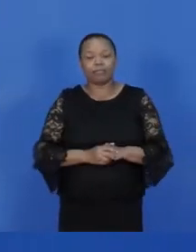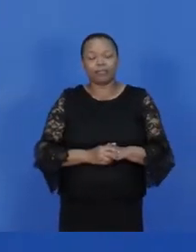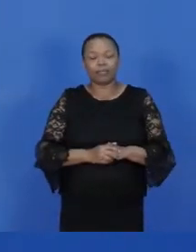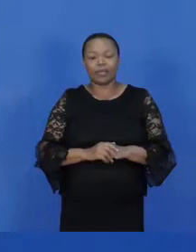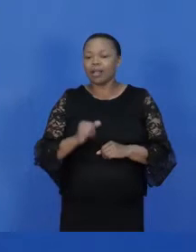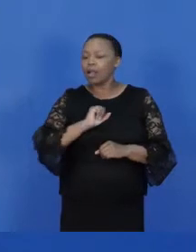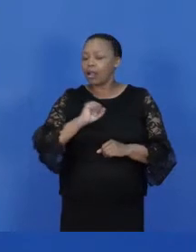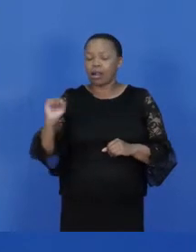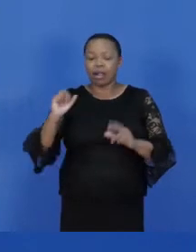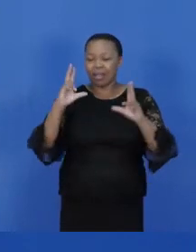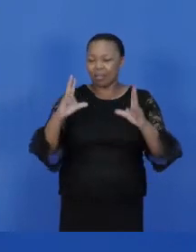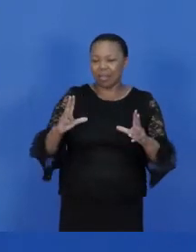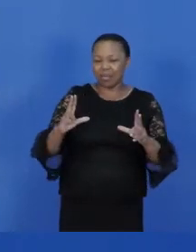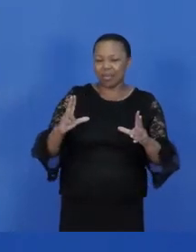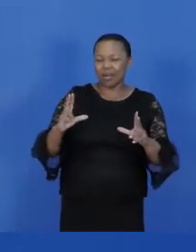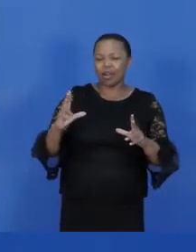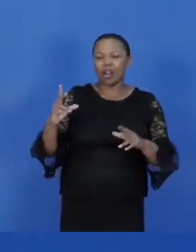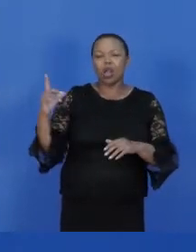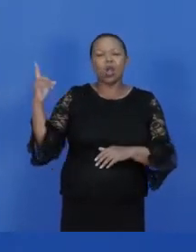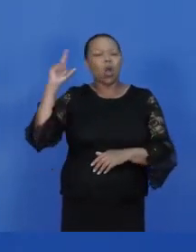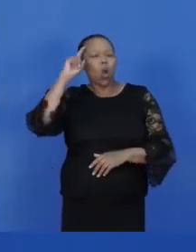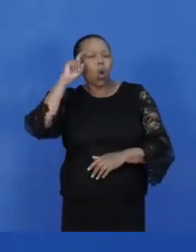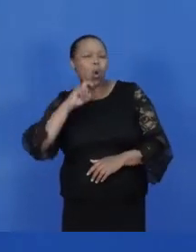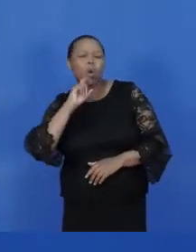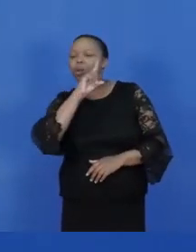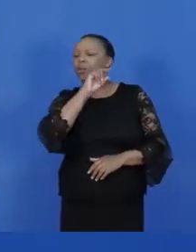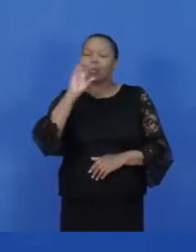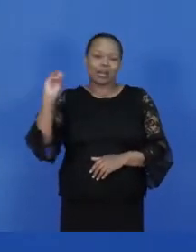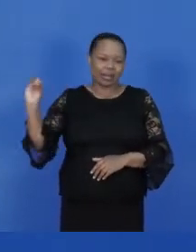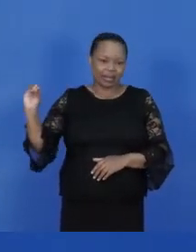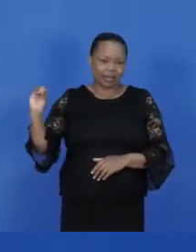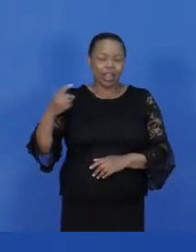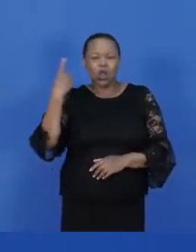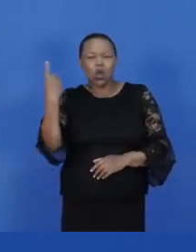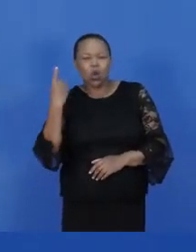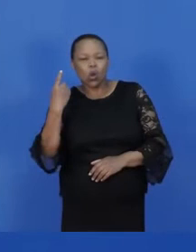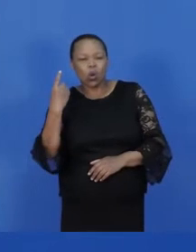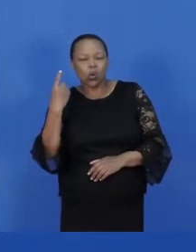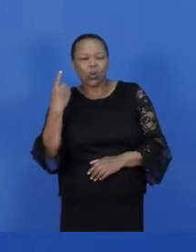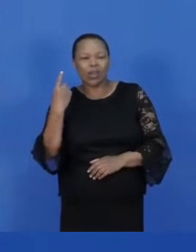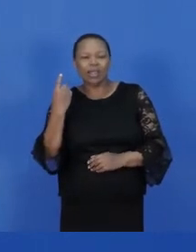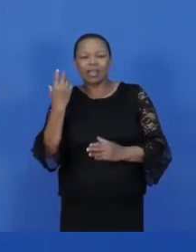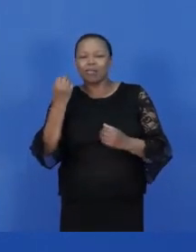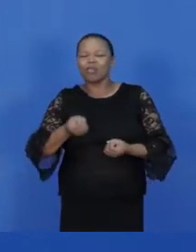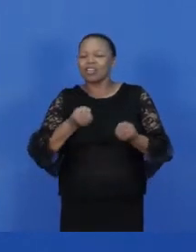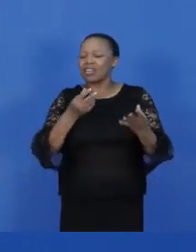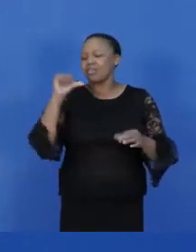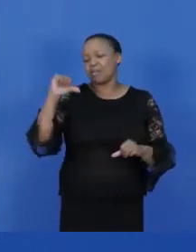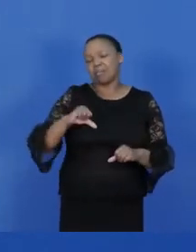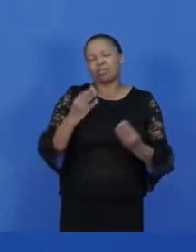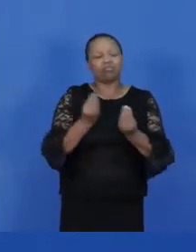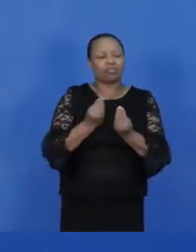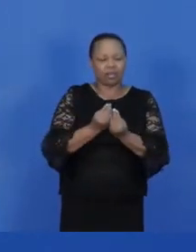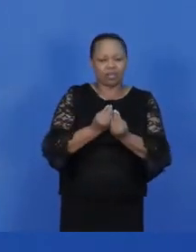old. It says, no longer will people be considered old at 100. Only the cursed will die that young. In other words, you